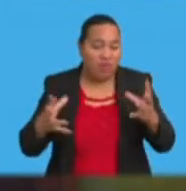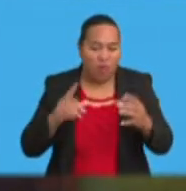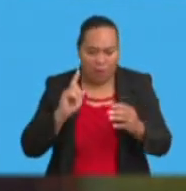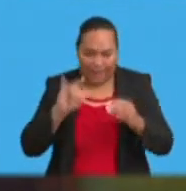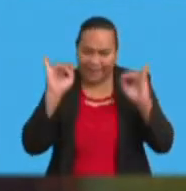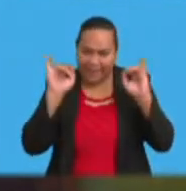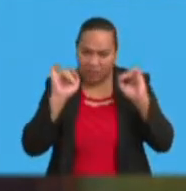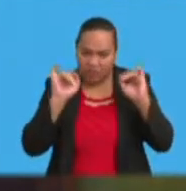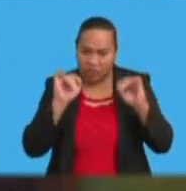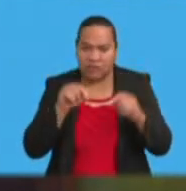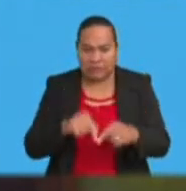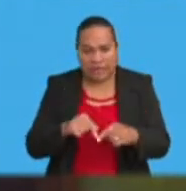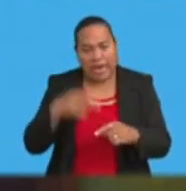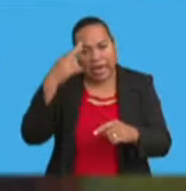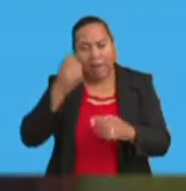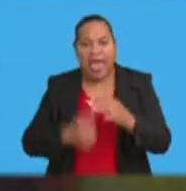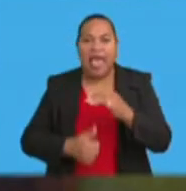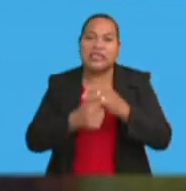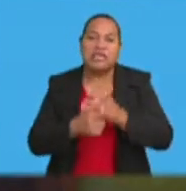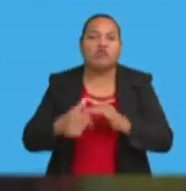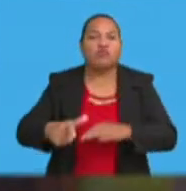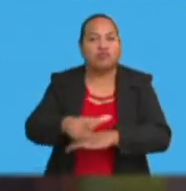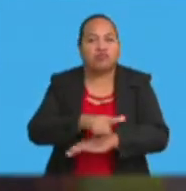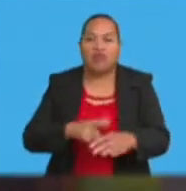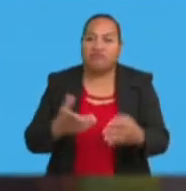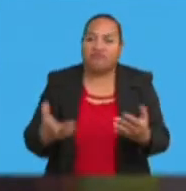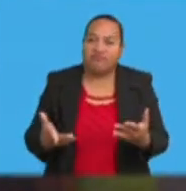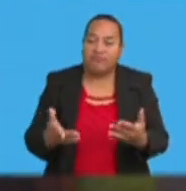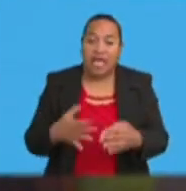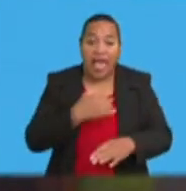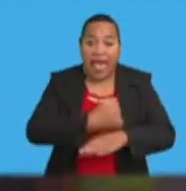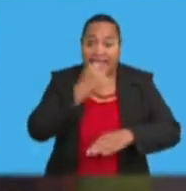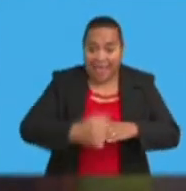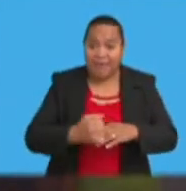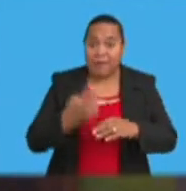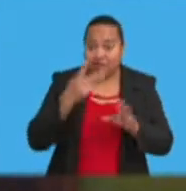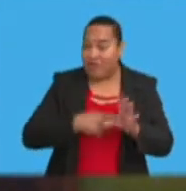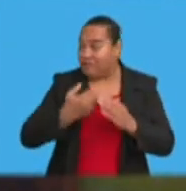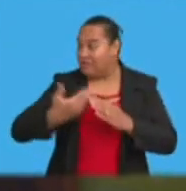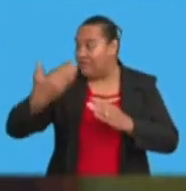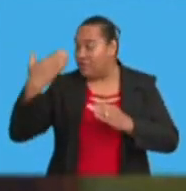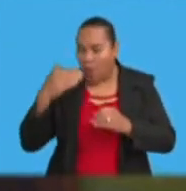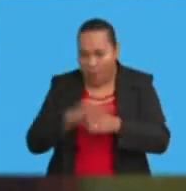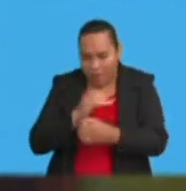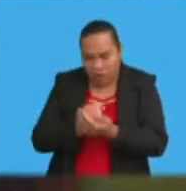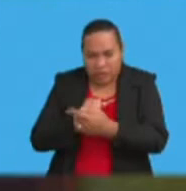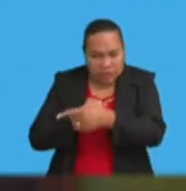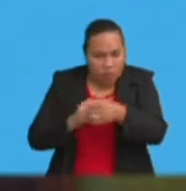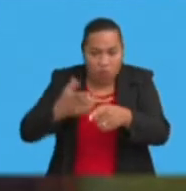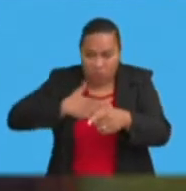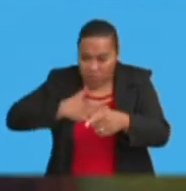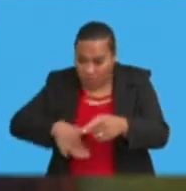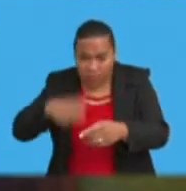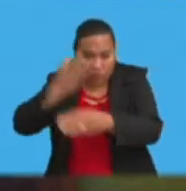issues has been access to land. Over the past few years, government has made sure that those who want to work the land will have the